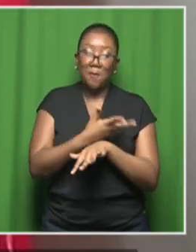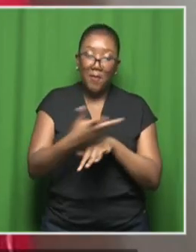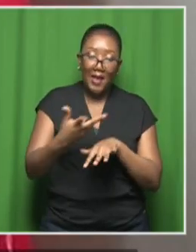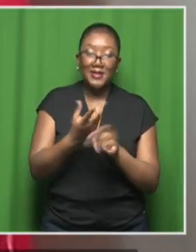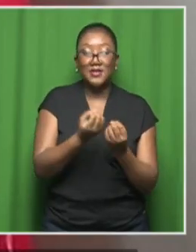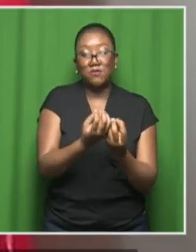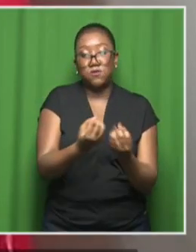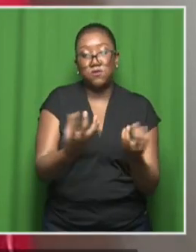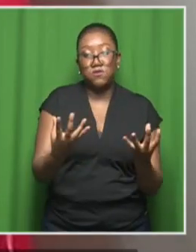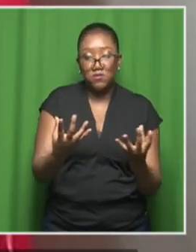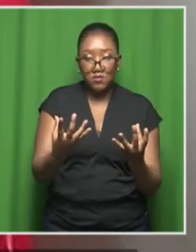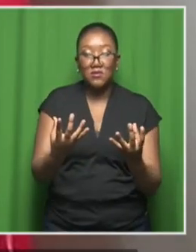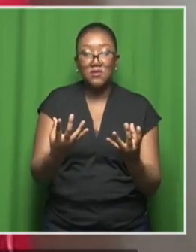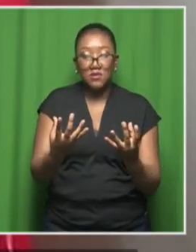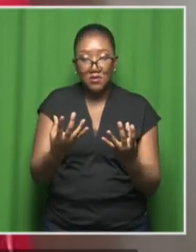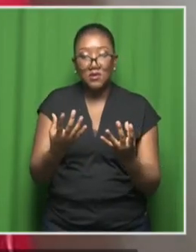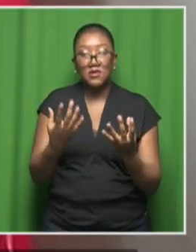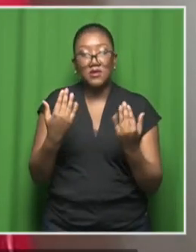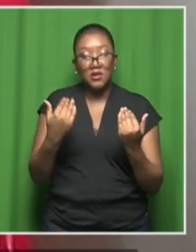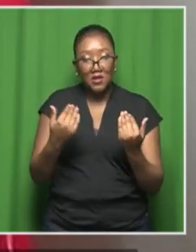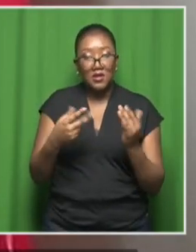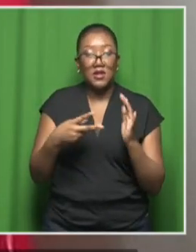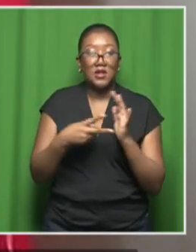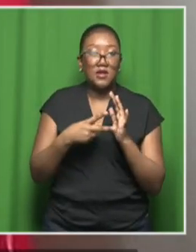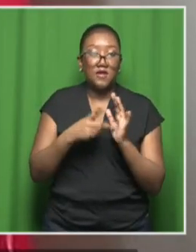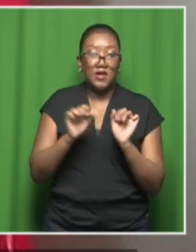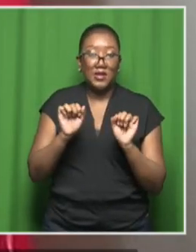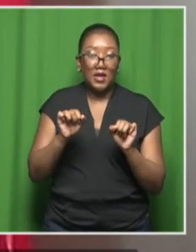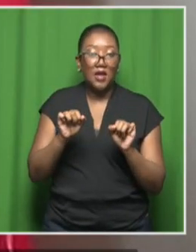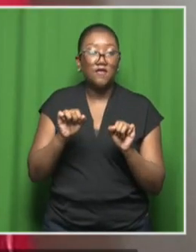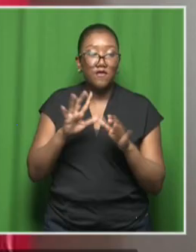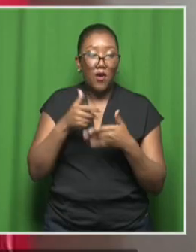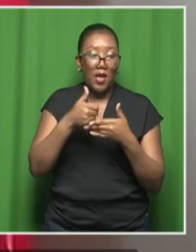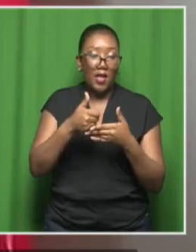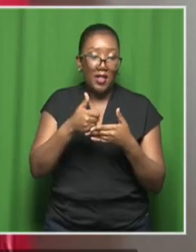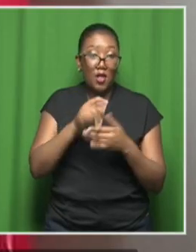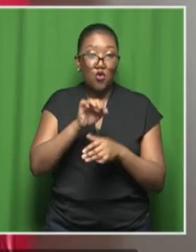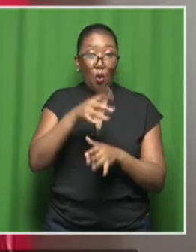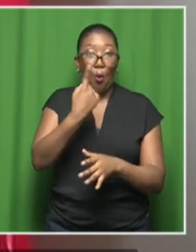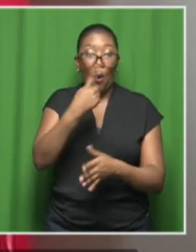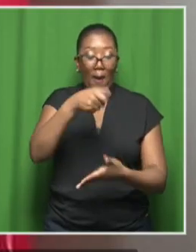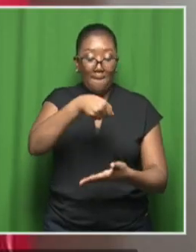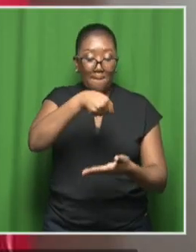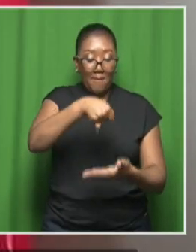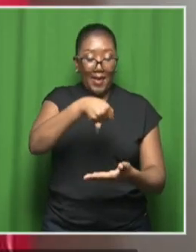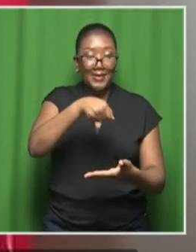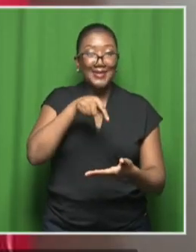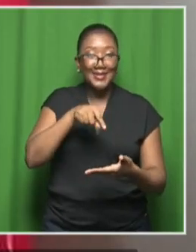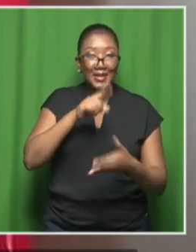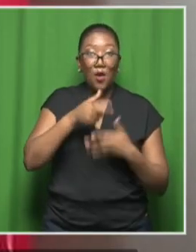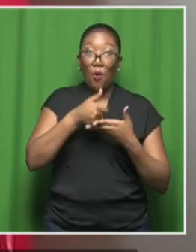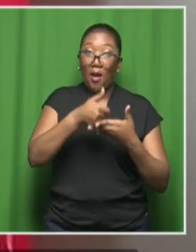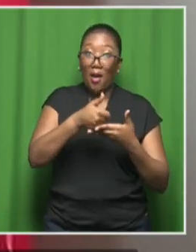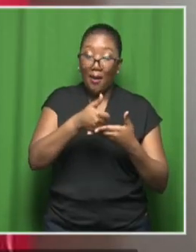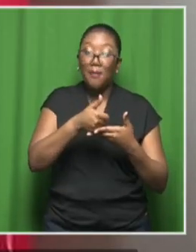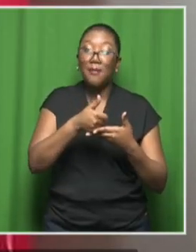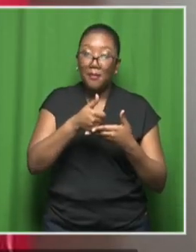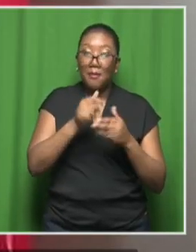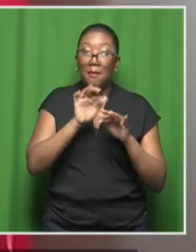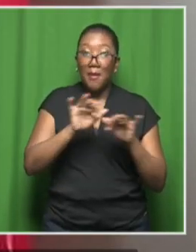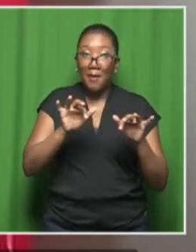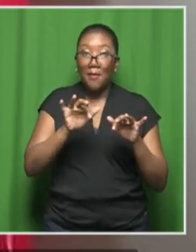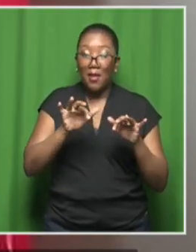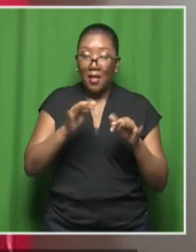give of yourself, and save at least up to 3 lives with every donation, you will then maintain that